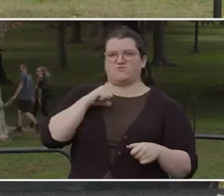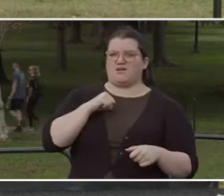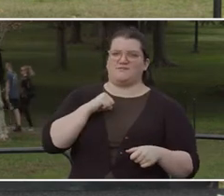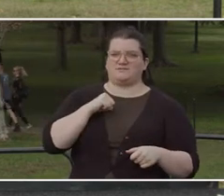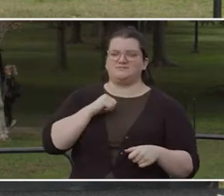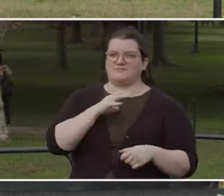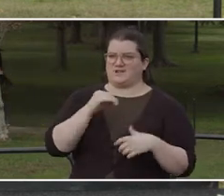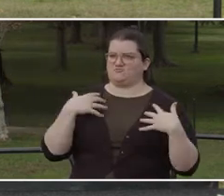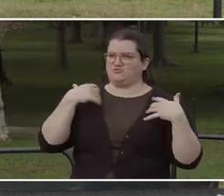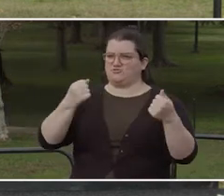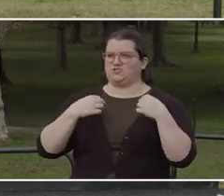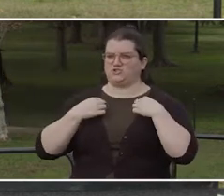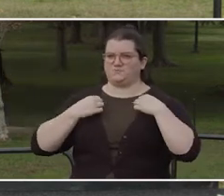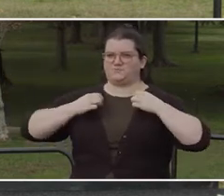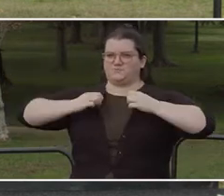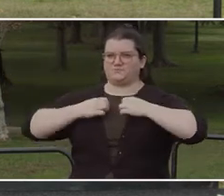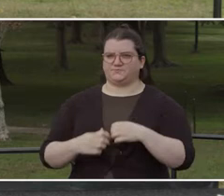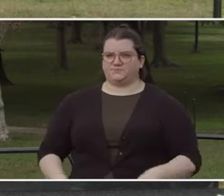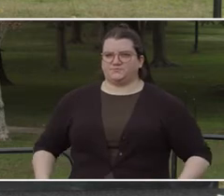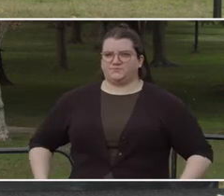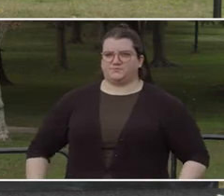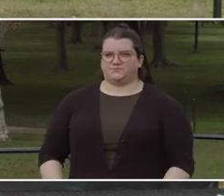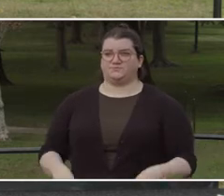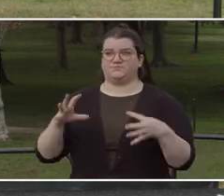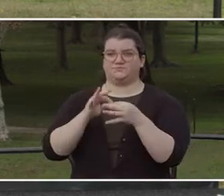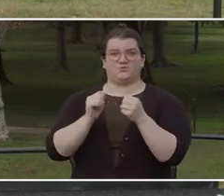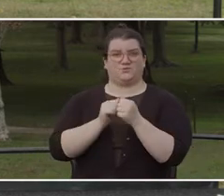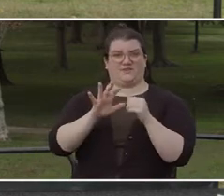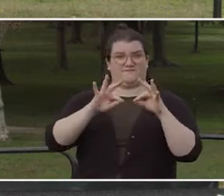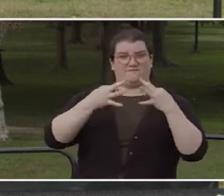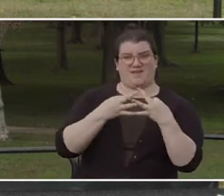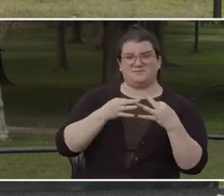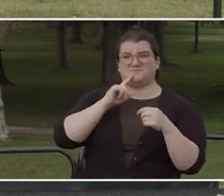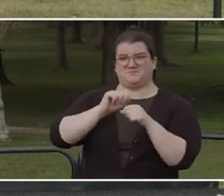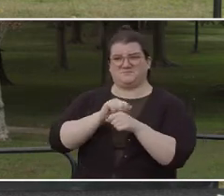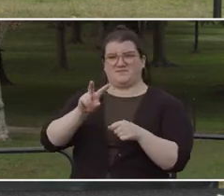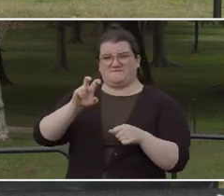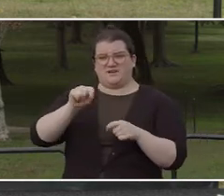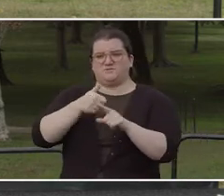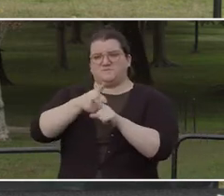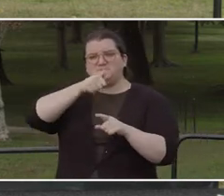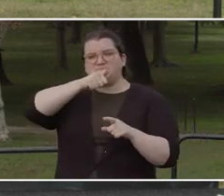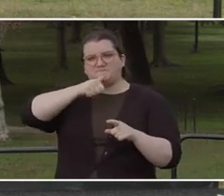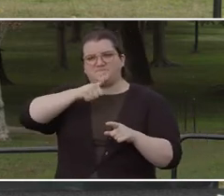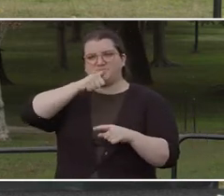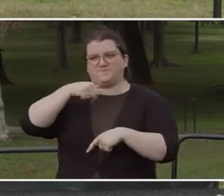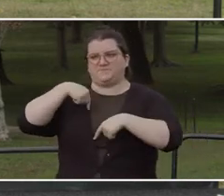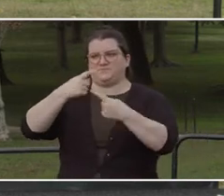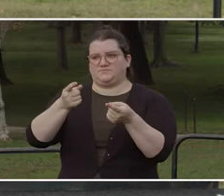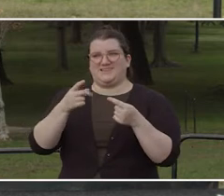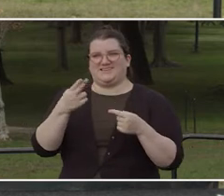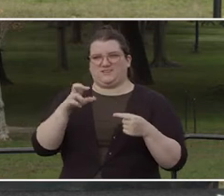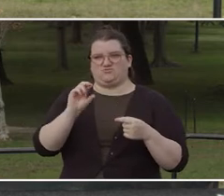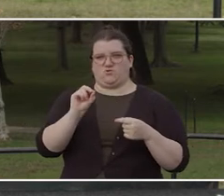courage. Along with their families, they are truly the long-suffering, unsung heroes of the Vietnam War.